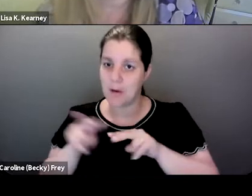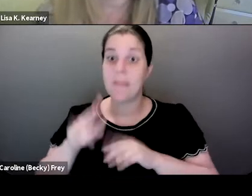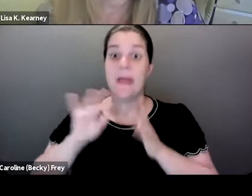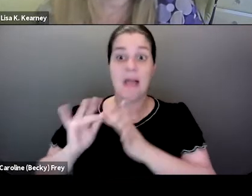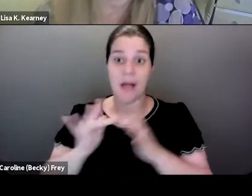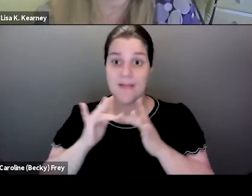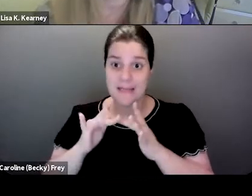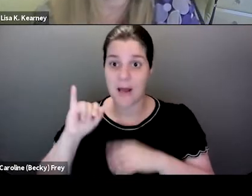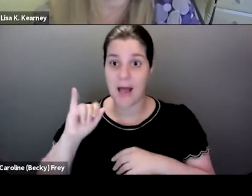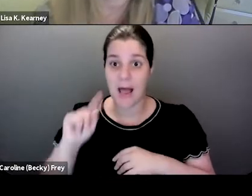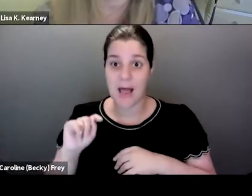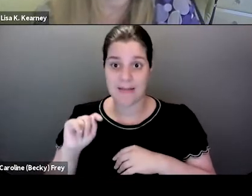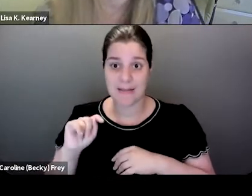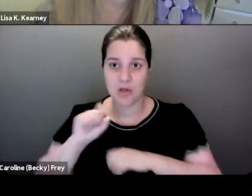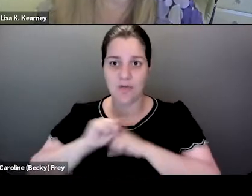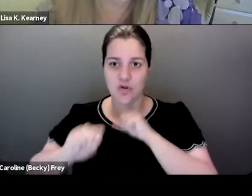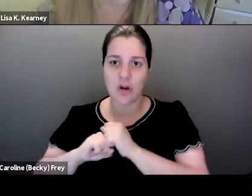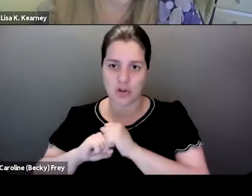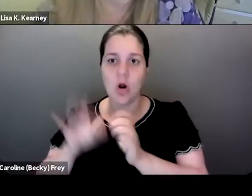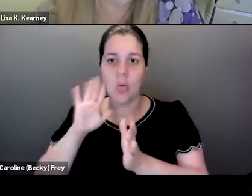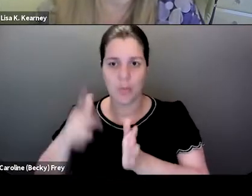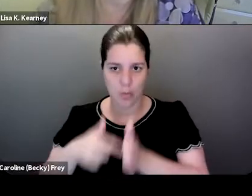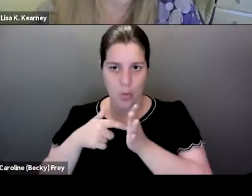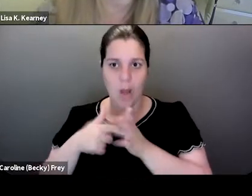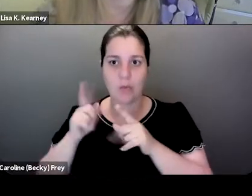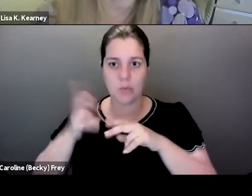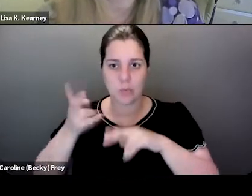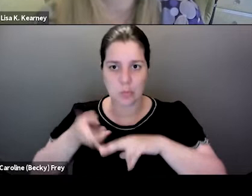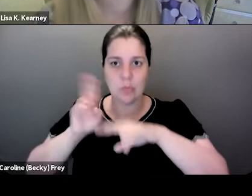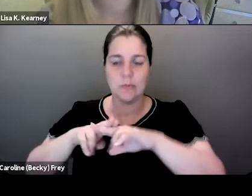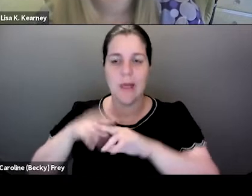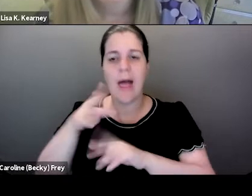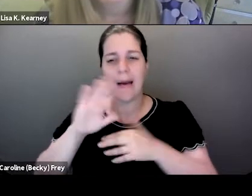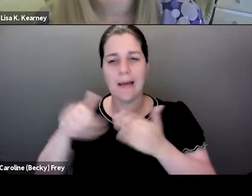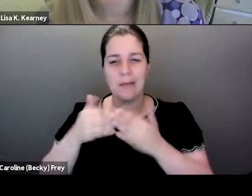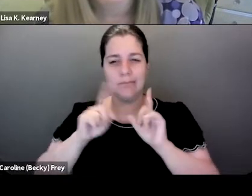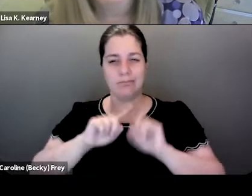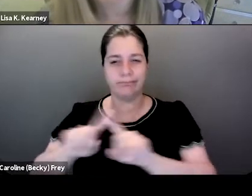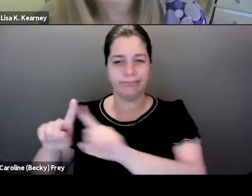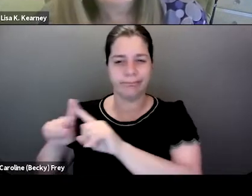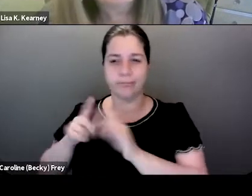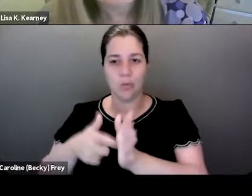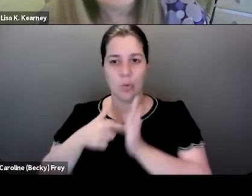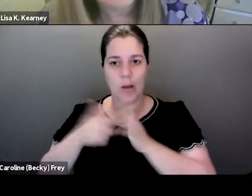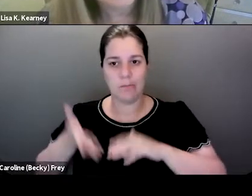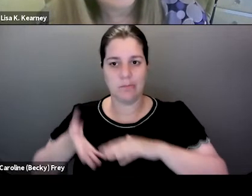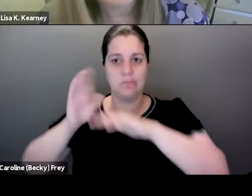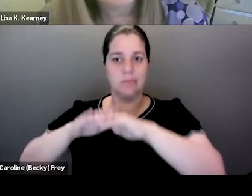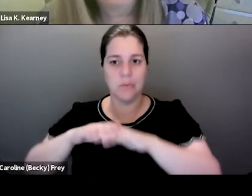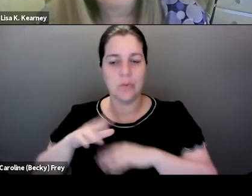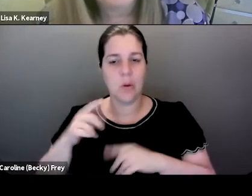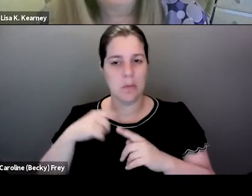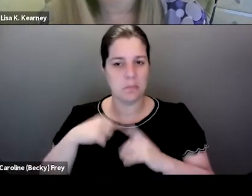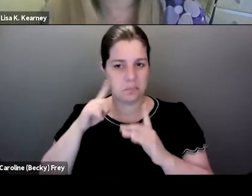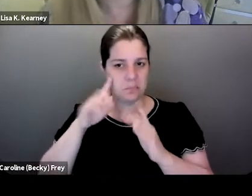infrastructure that's going to be needed to support this, and bringing that together across the team. Next slide. I'd like to